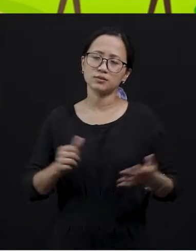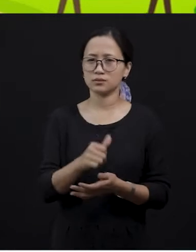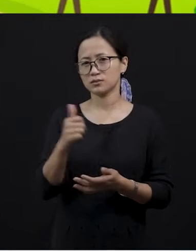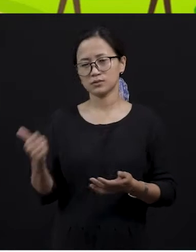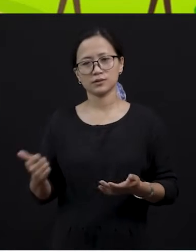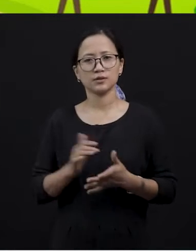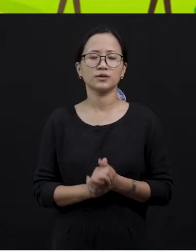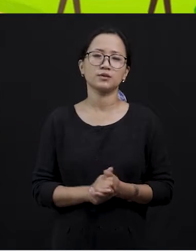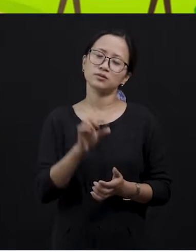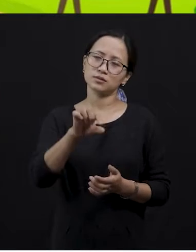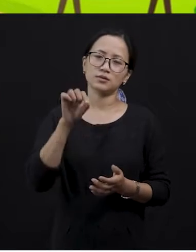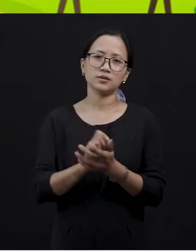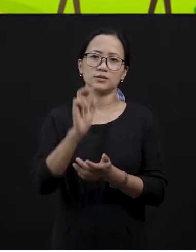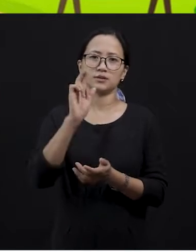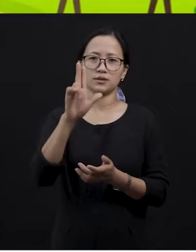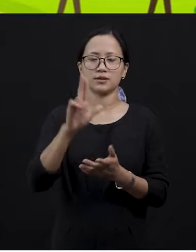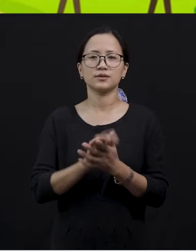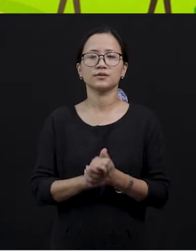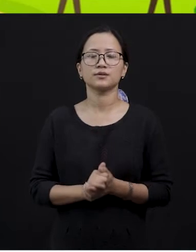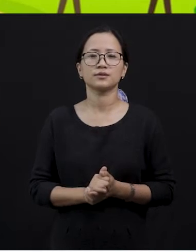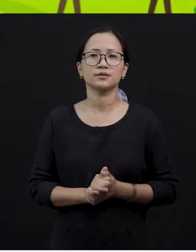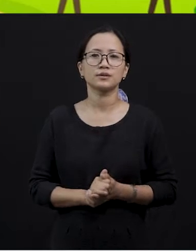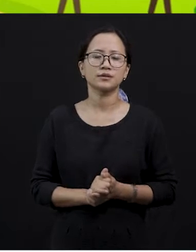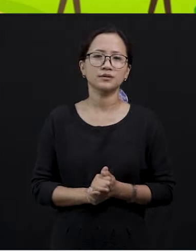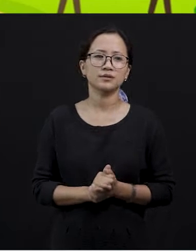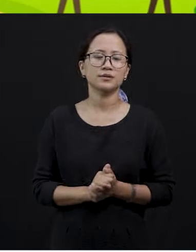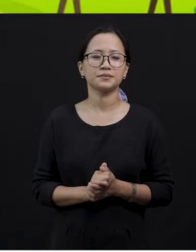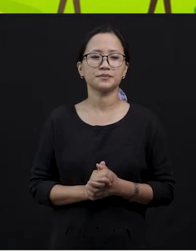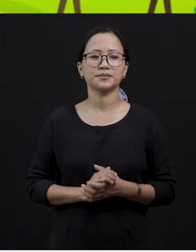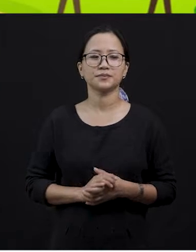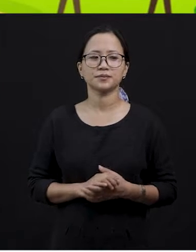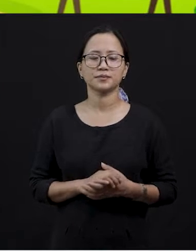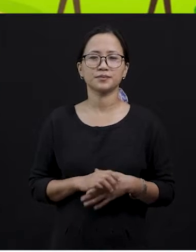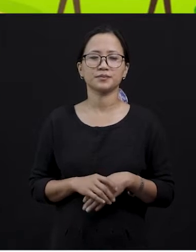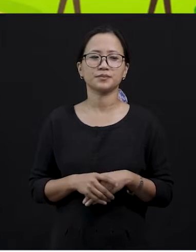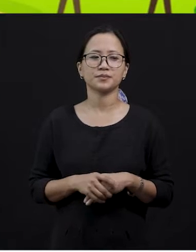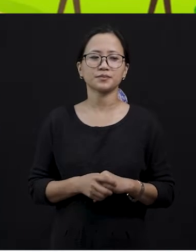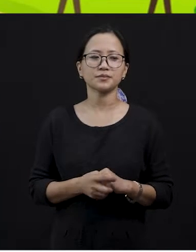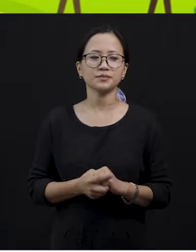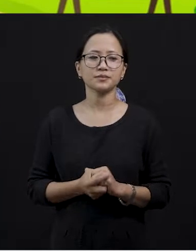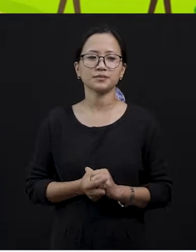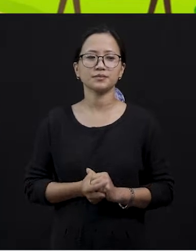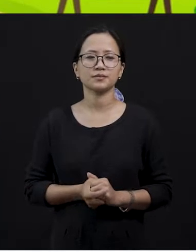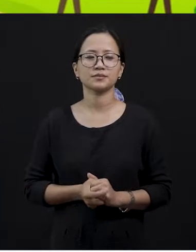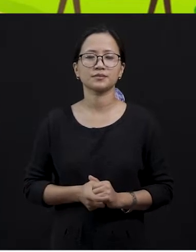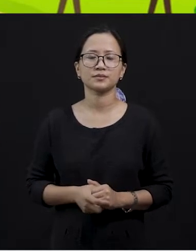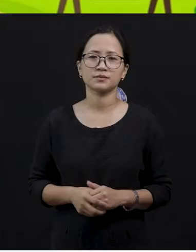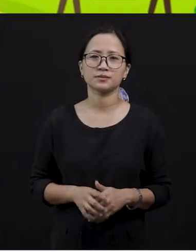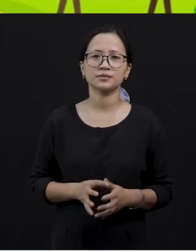just list these 8. River, trees, family of 4, bottle, dogs, hot steam, balloons, and